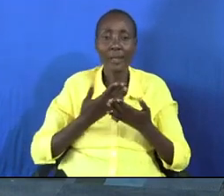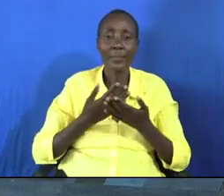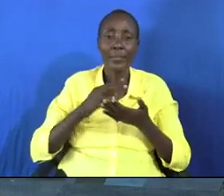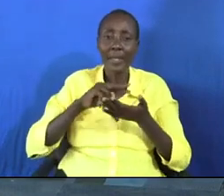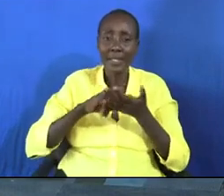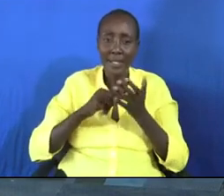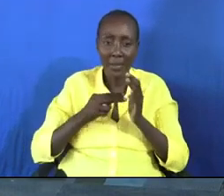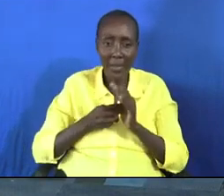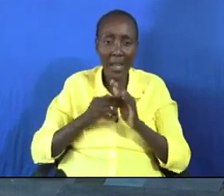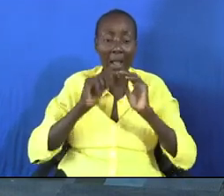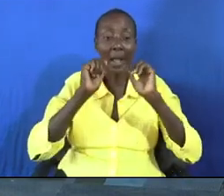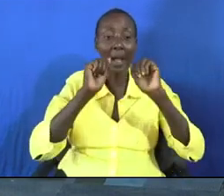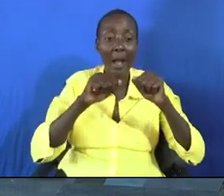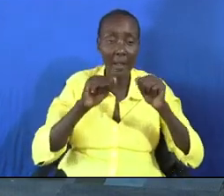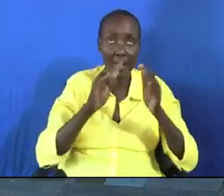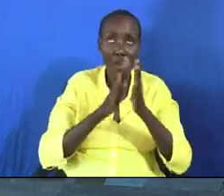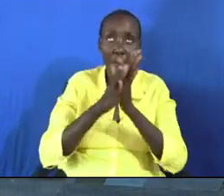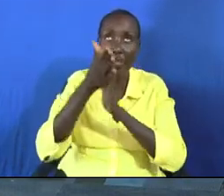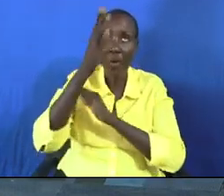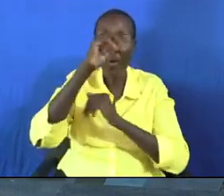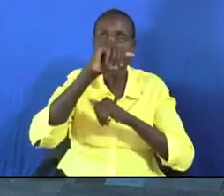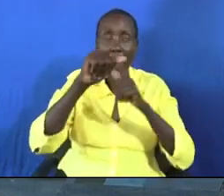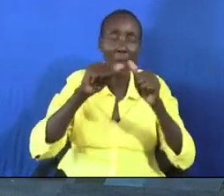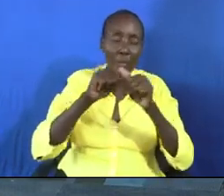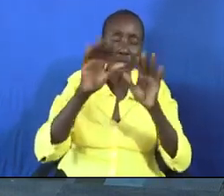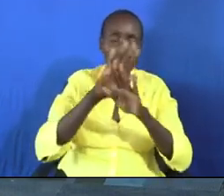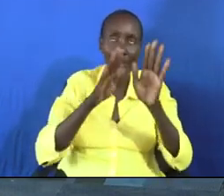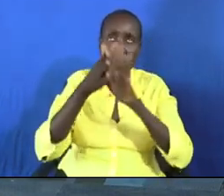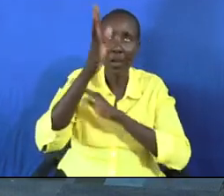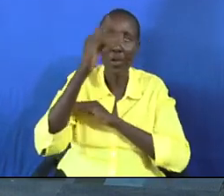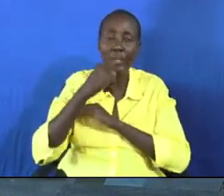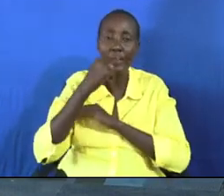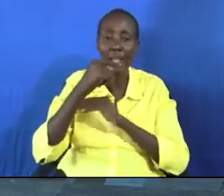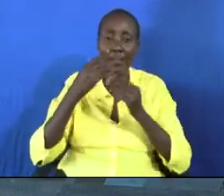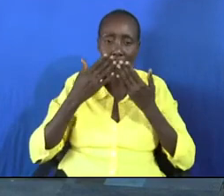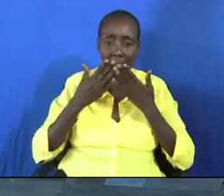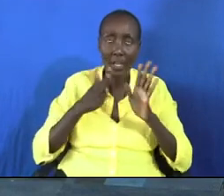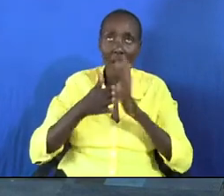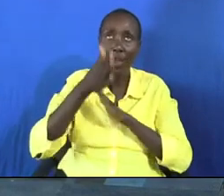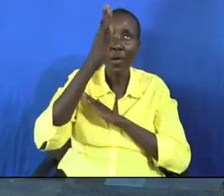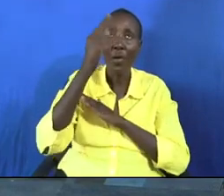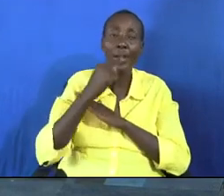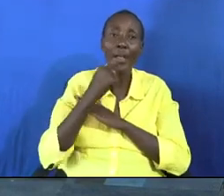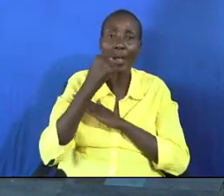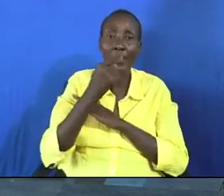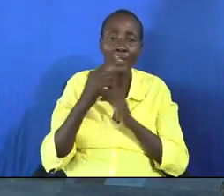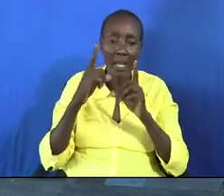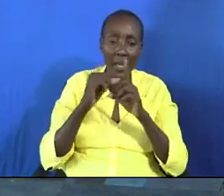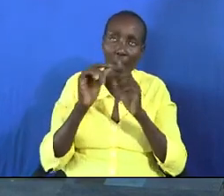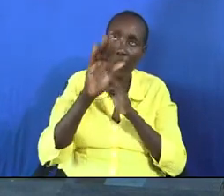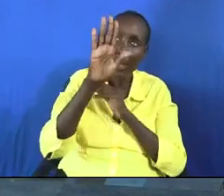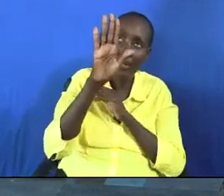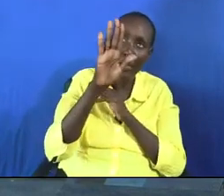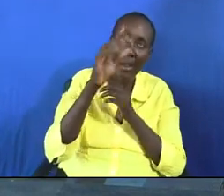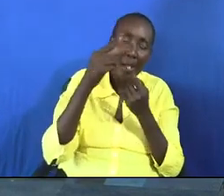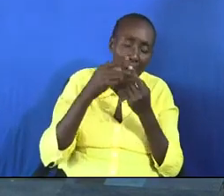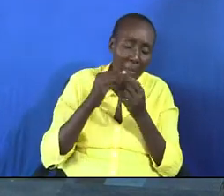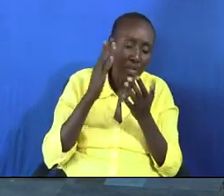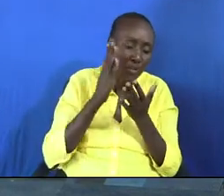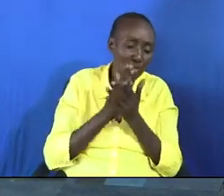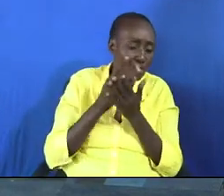means agreeing with God about what God has said. God, you have said this in your word. I have